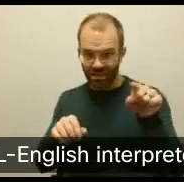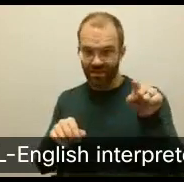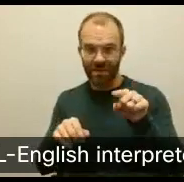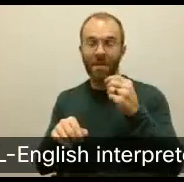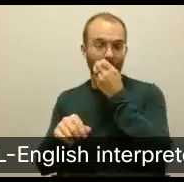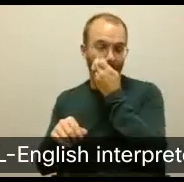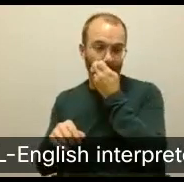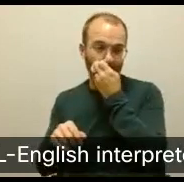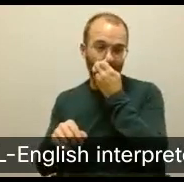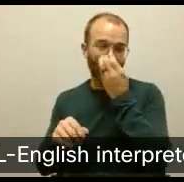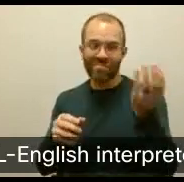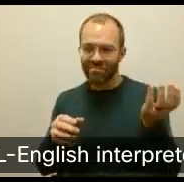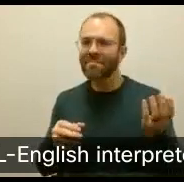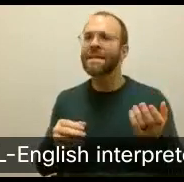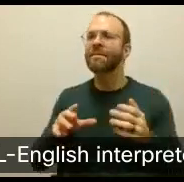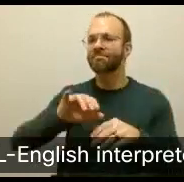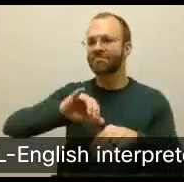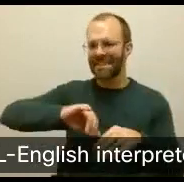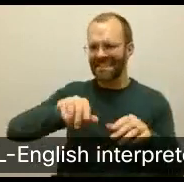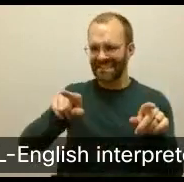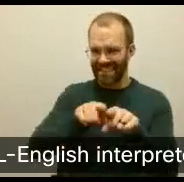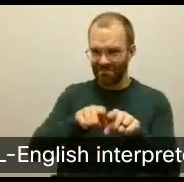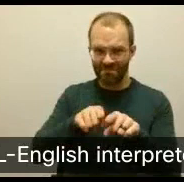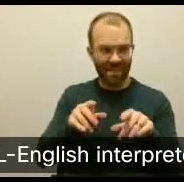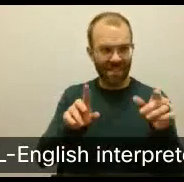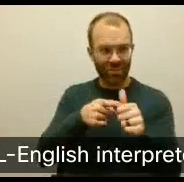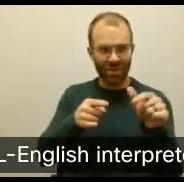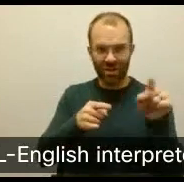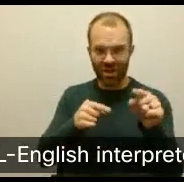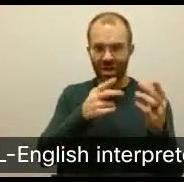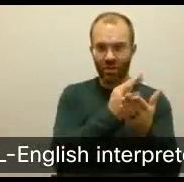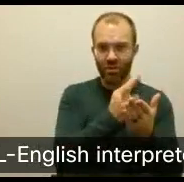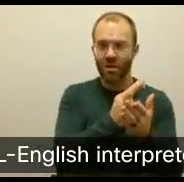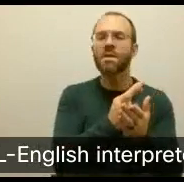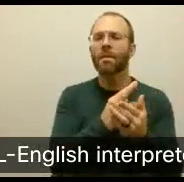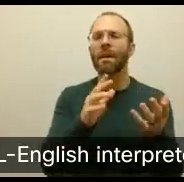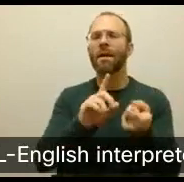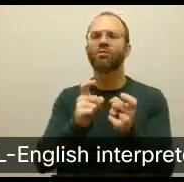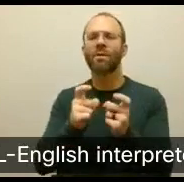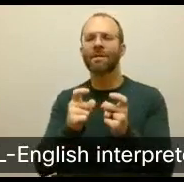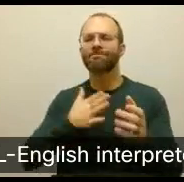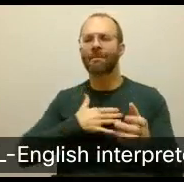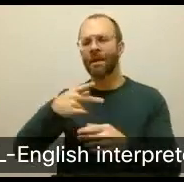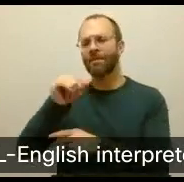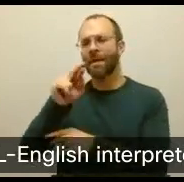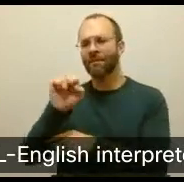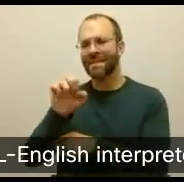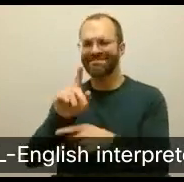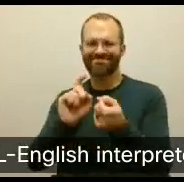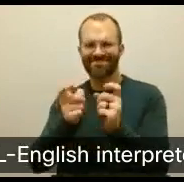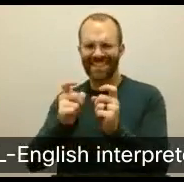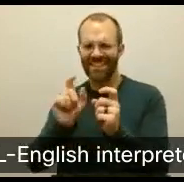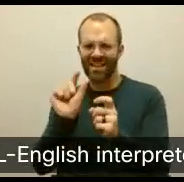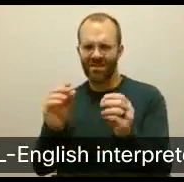the same way as the original text? If so, then I'll want to do some rewriting of my paraphrase. Or maybe is my